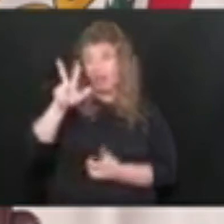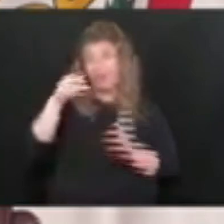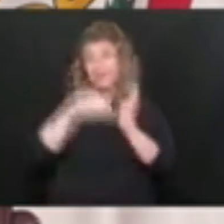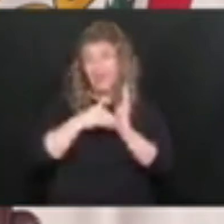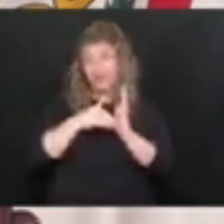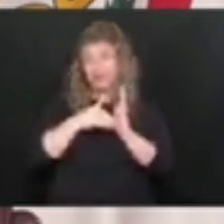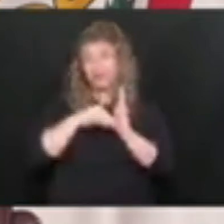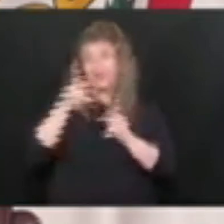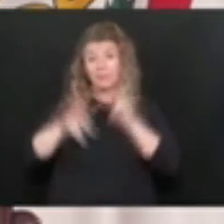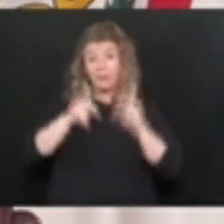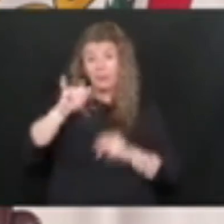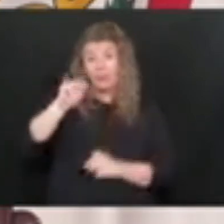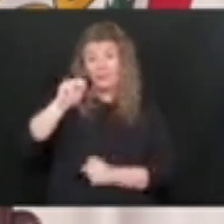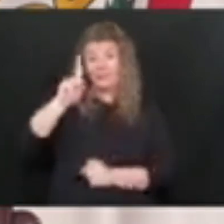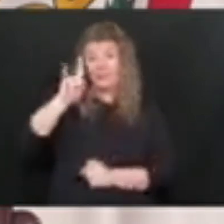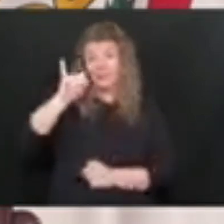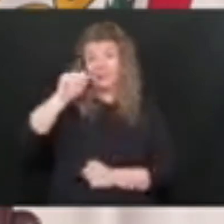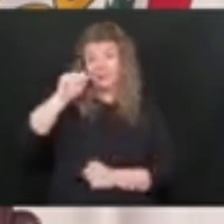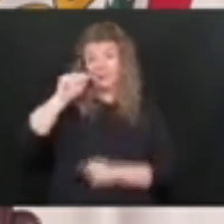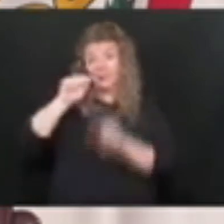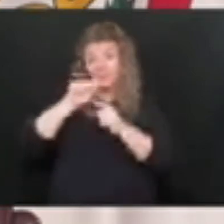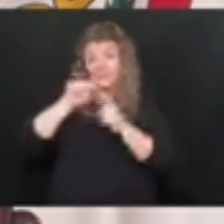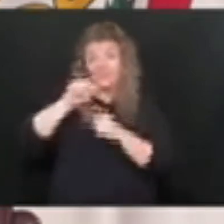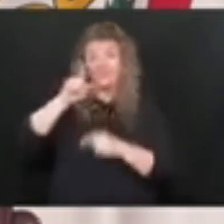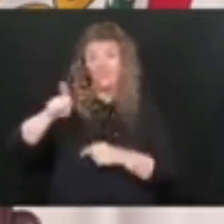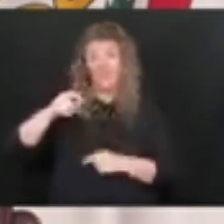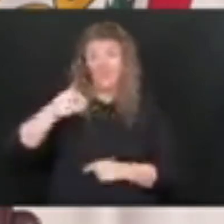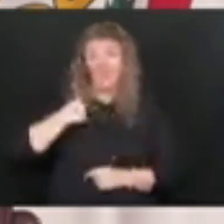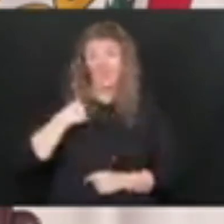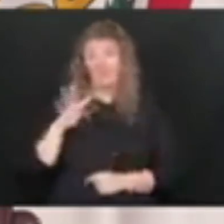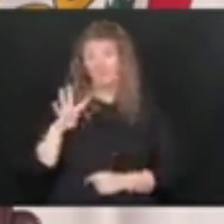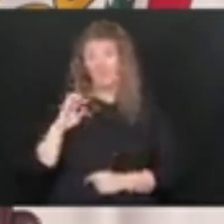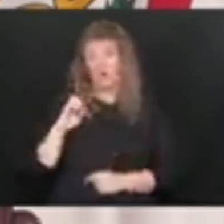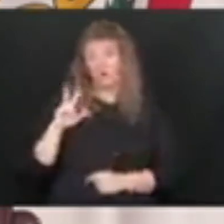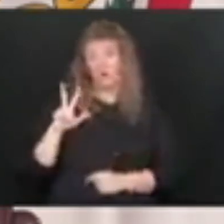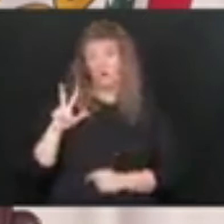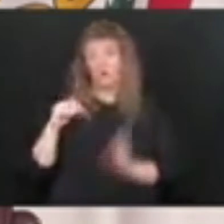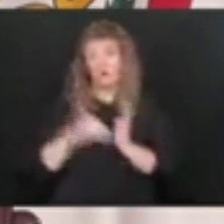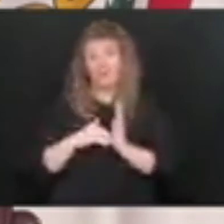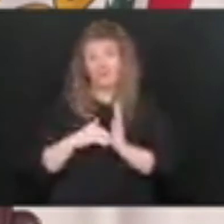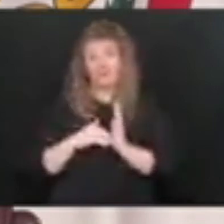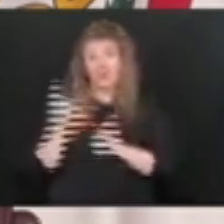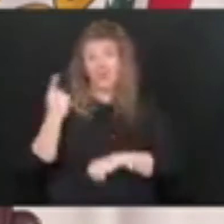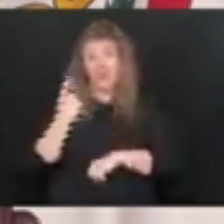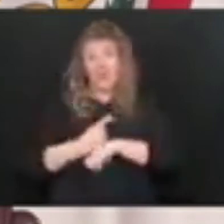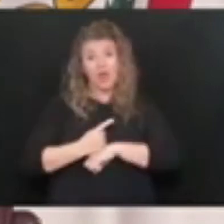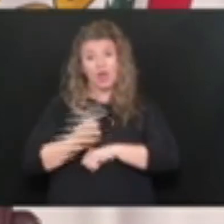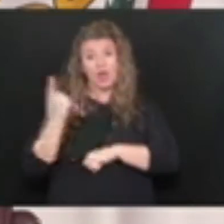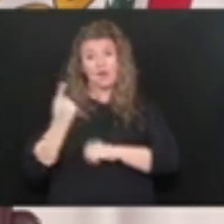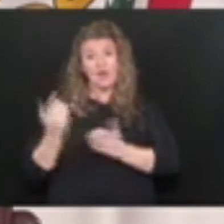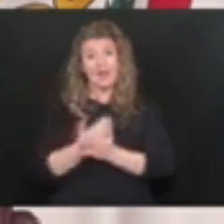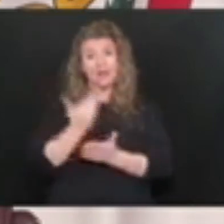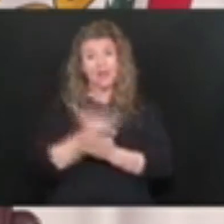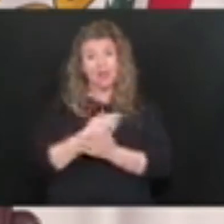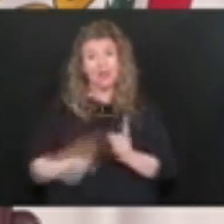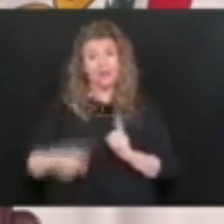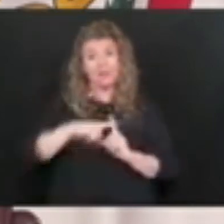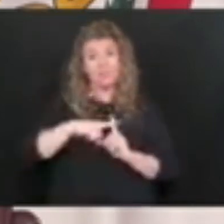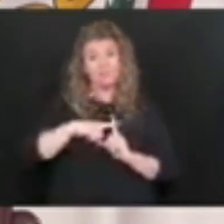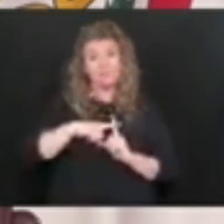403,000 people in India, they ended up with 403,000 in a day new cases?